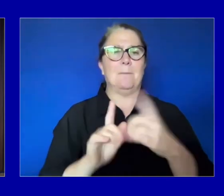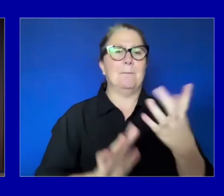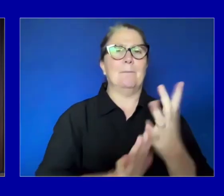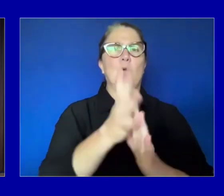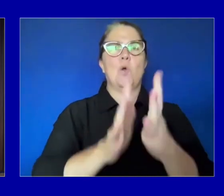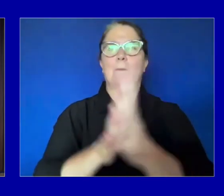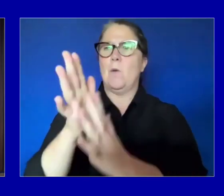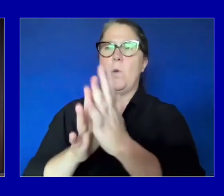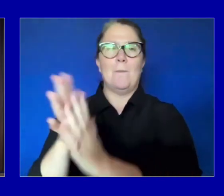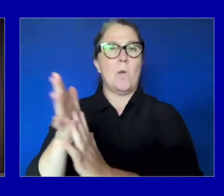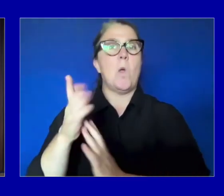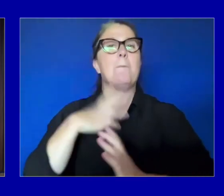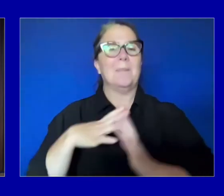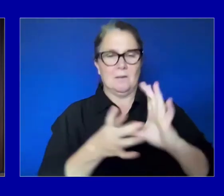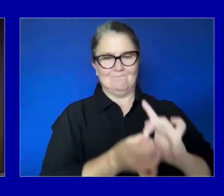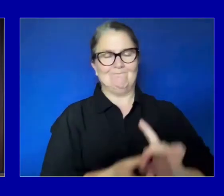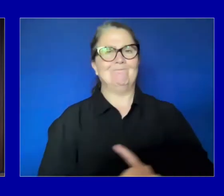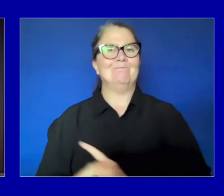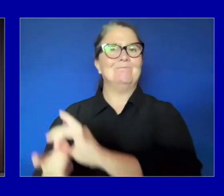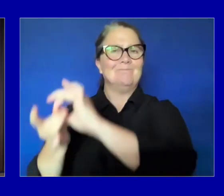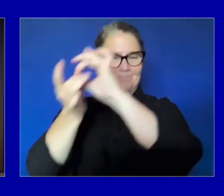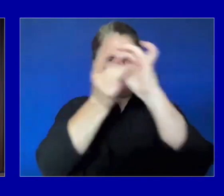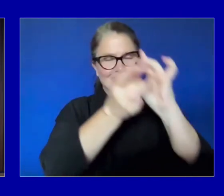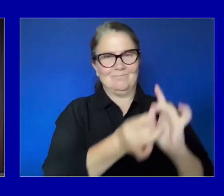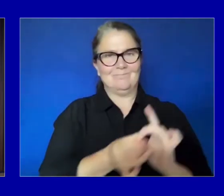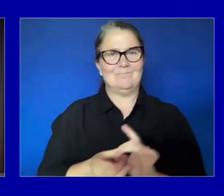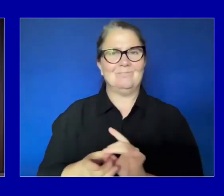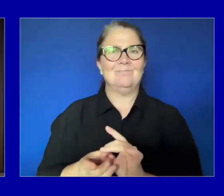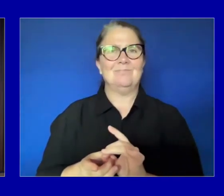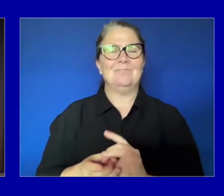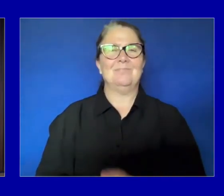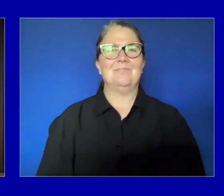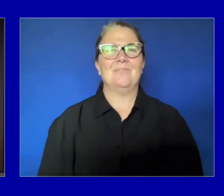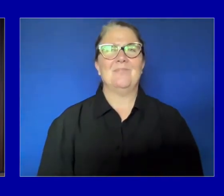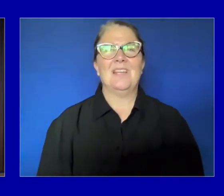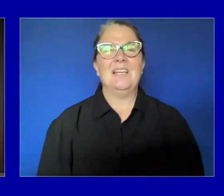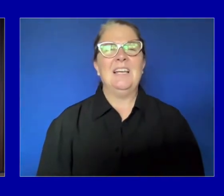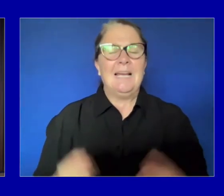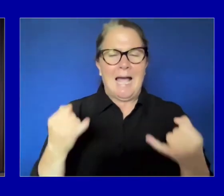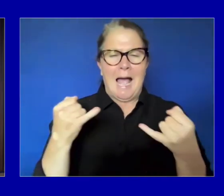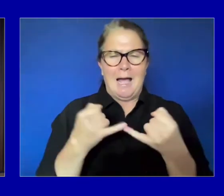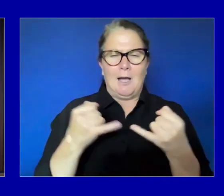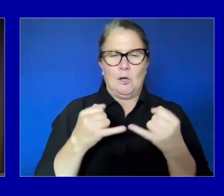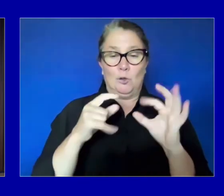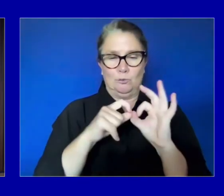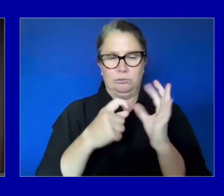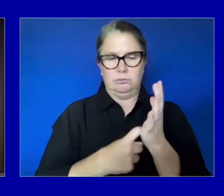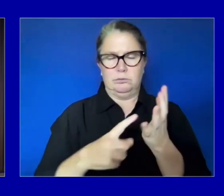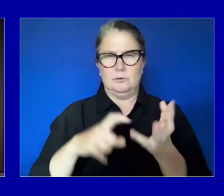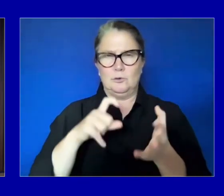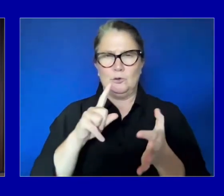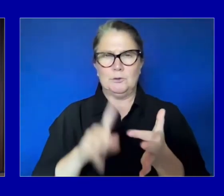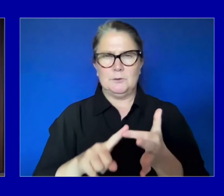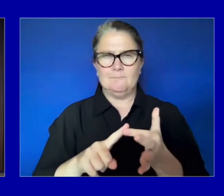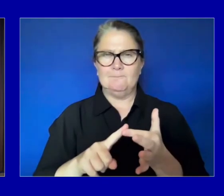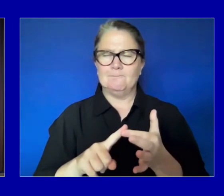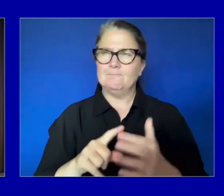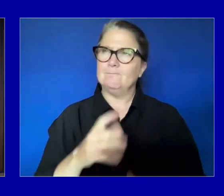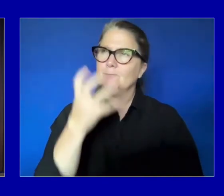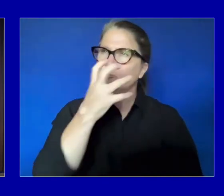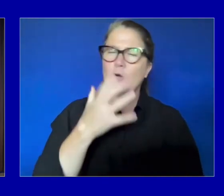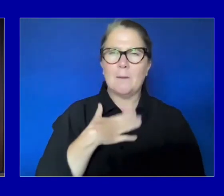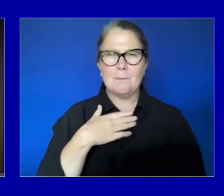Um, uncle Bruce, I was wondering, um, and sorry, my questions are kind of getting